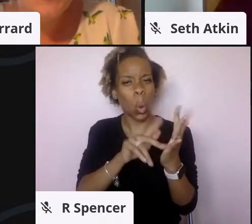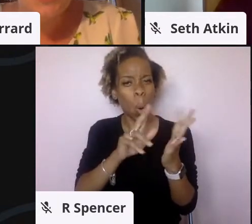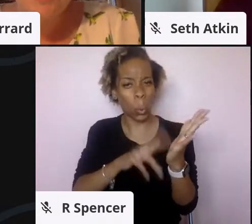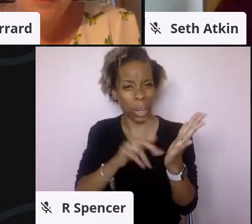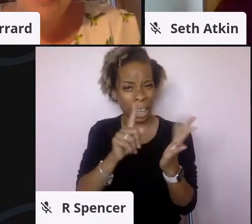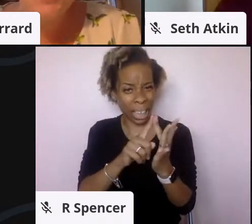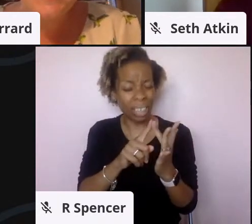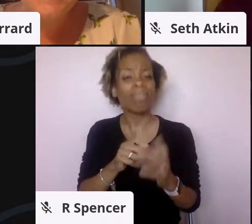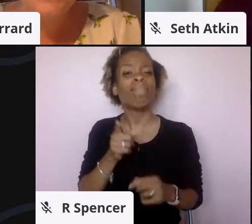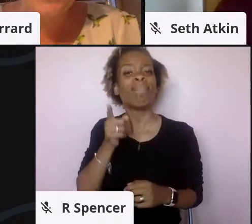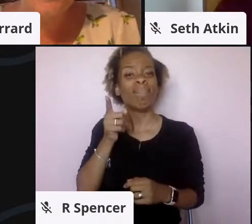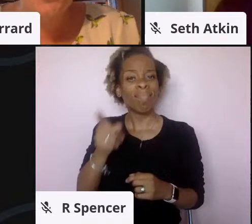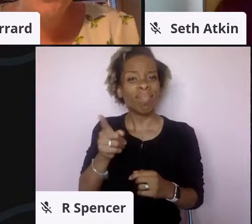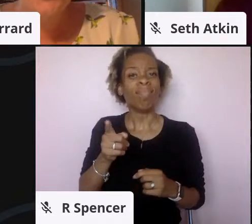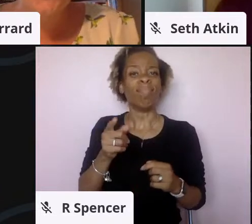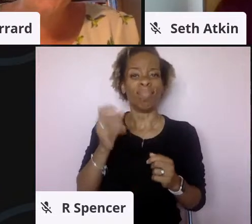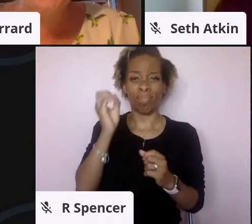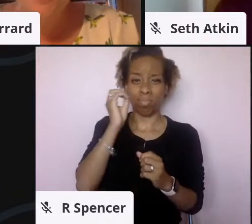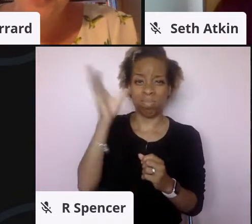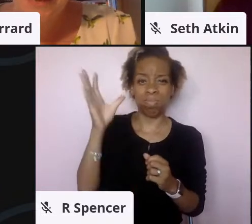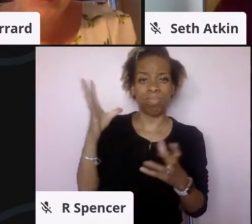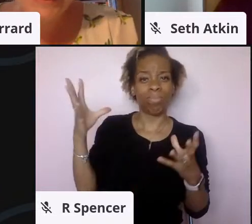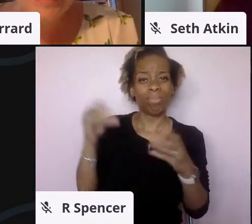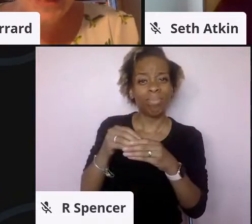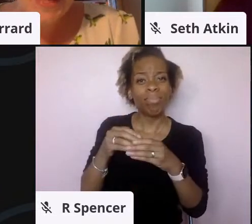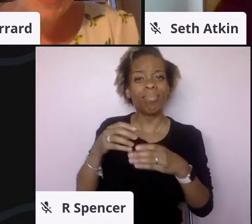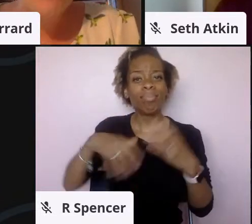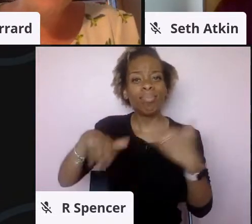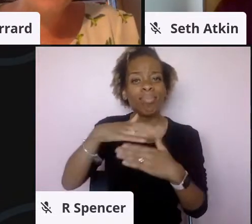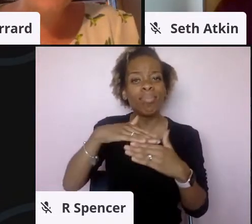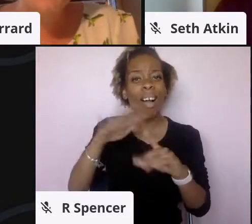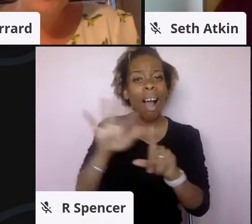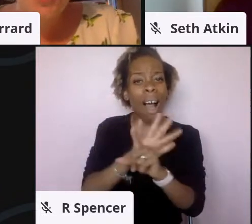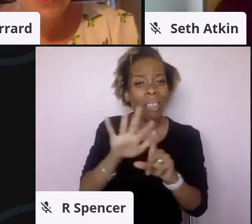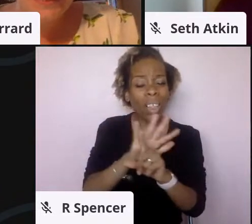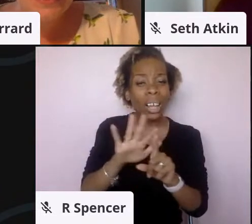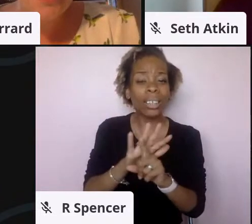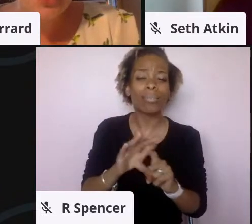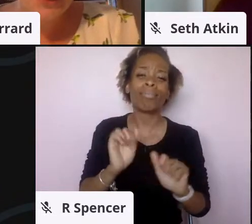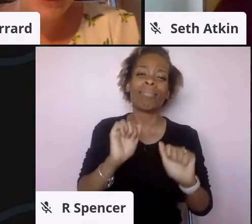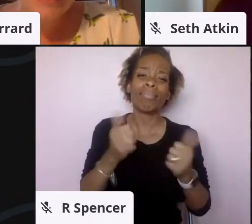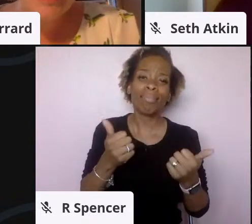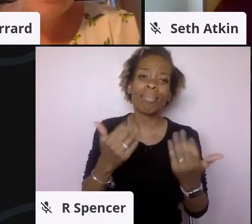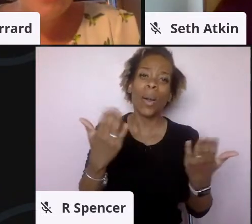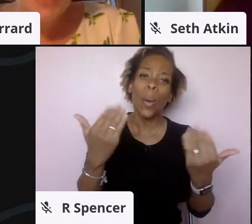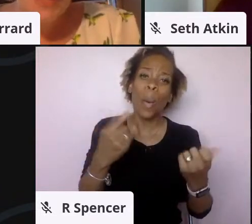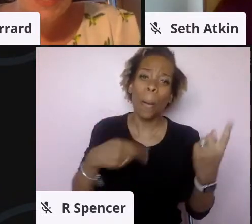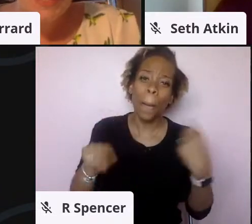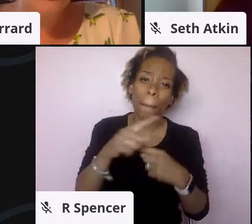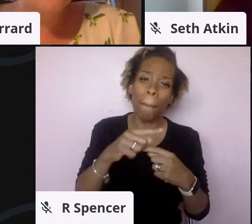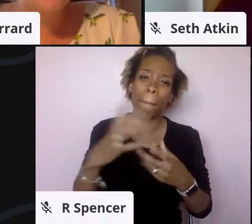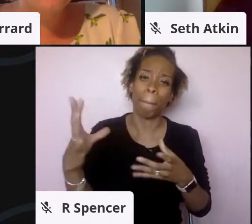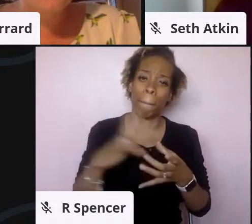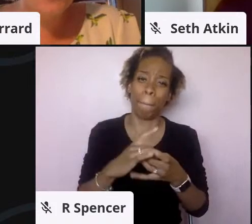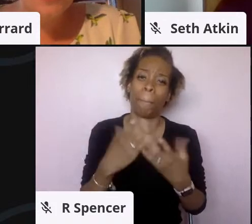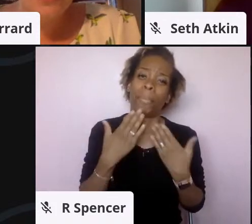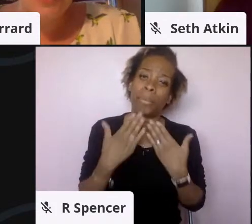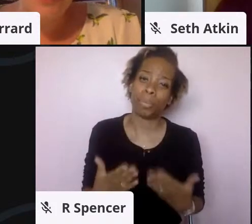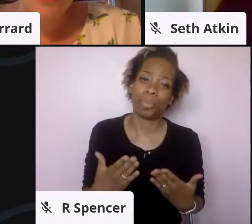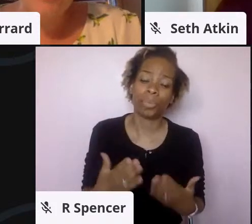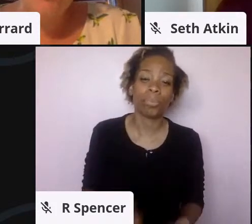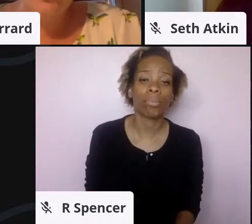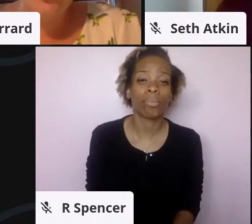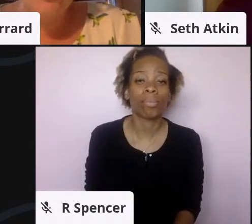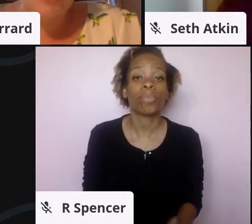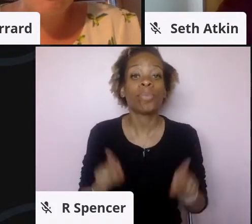of expertise to offer on all those different areas. Welcome to all of you. Thank you for joining us. And also thank you